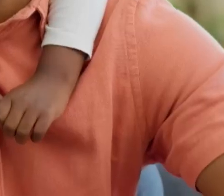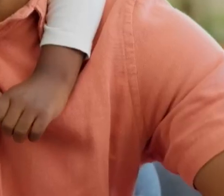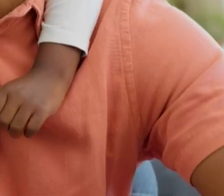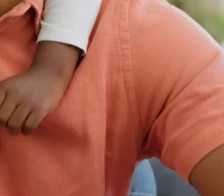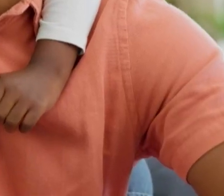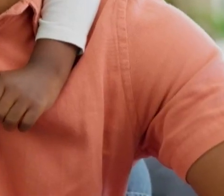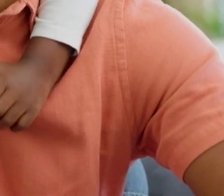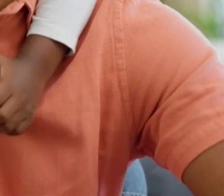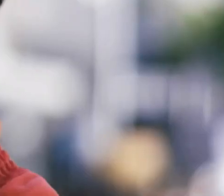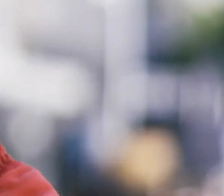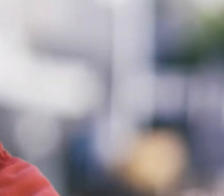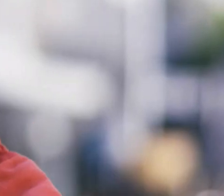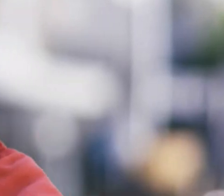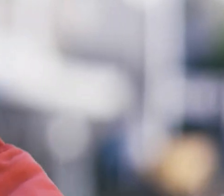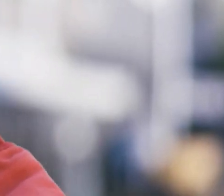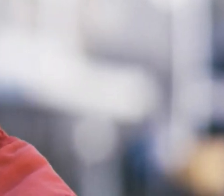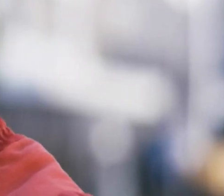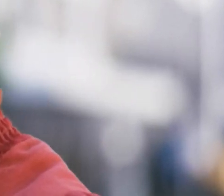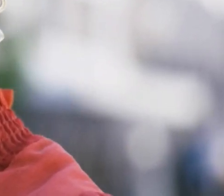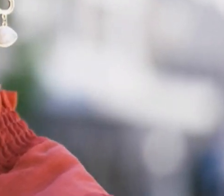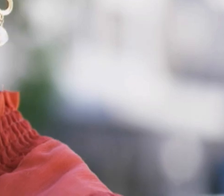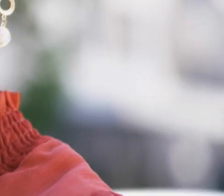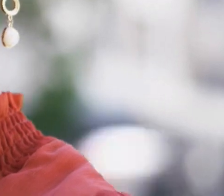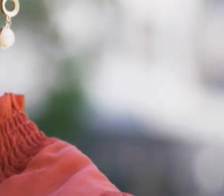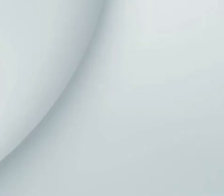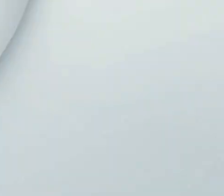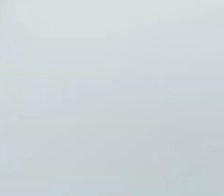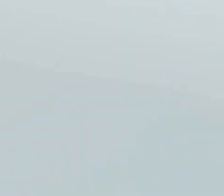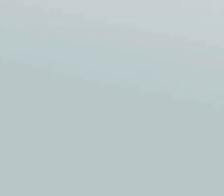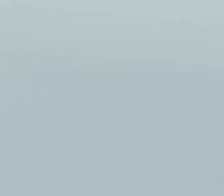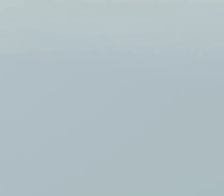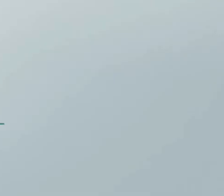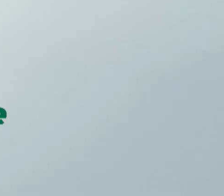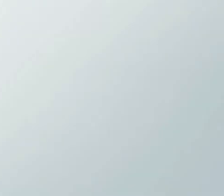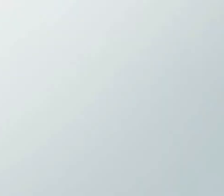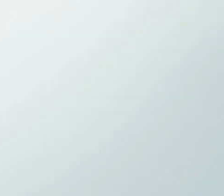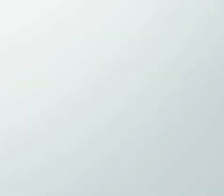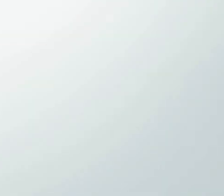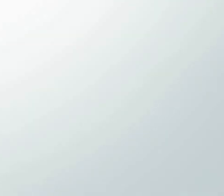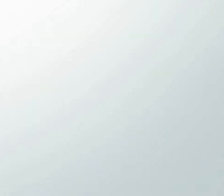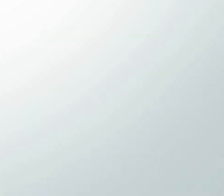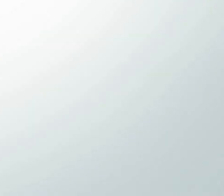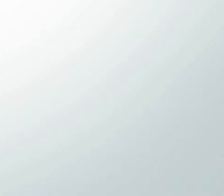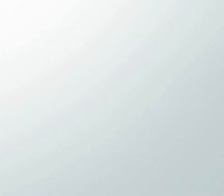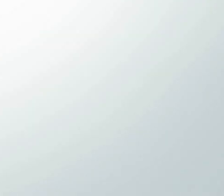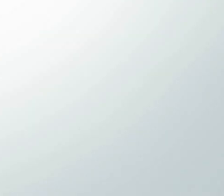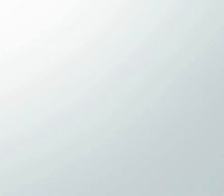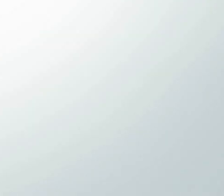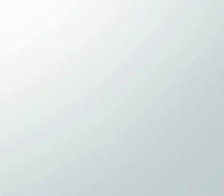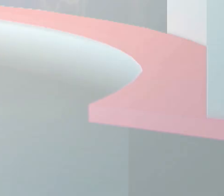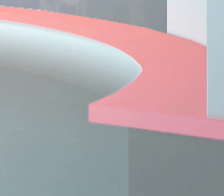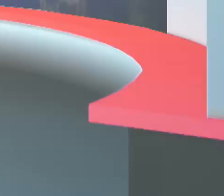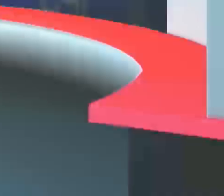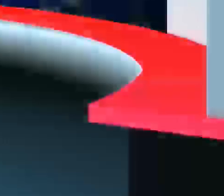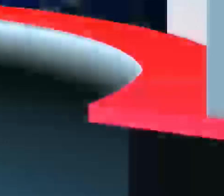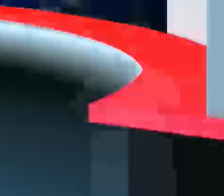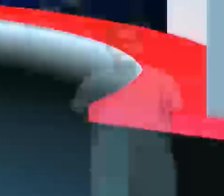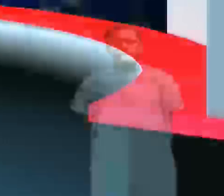ensure that things get better for all Nigerians. This is the renewed hope.